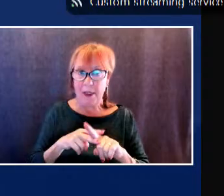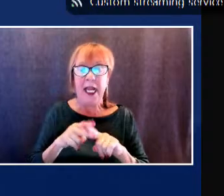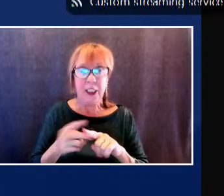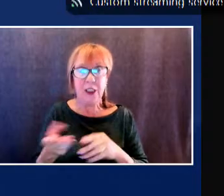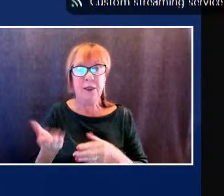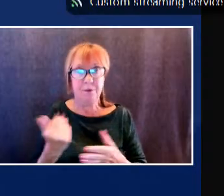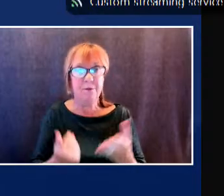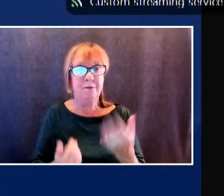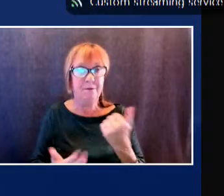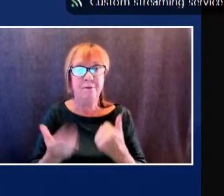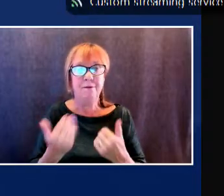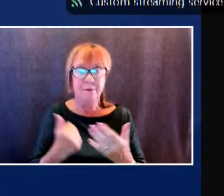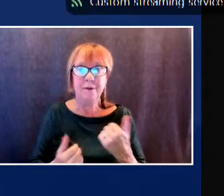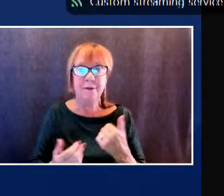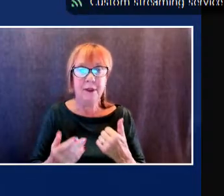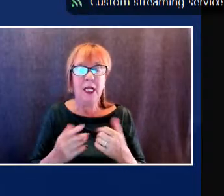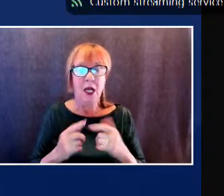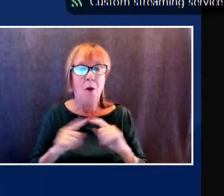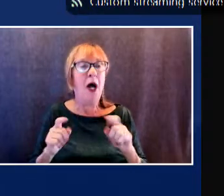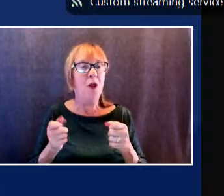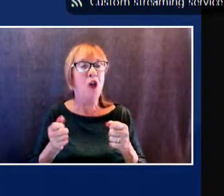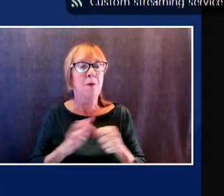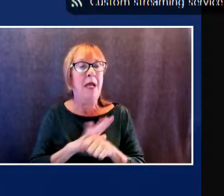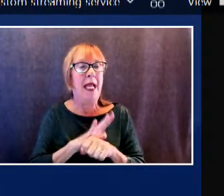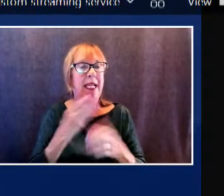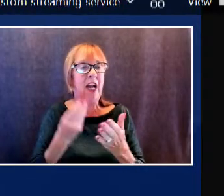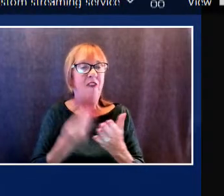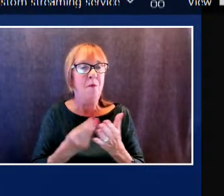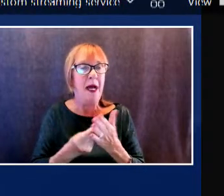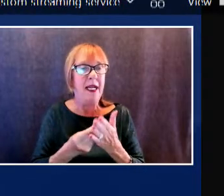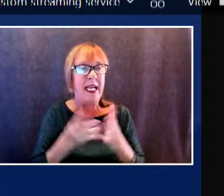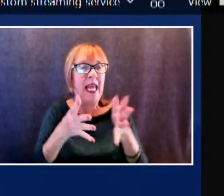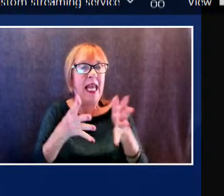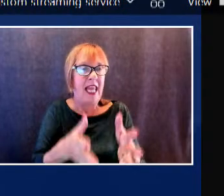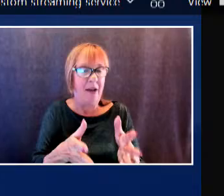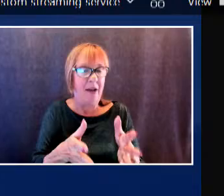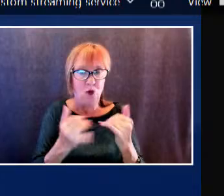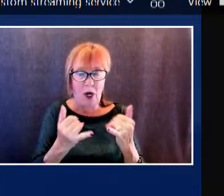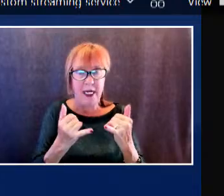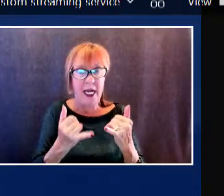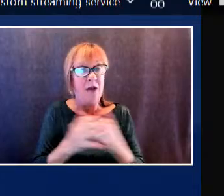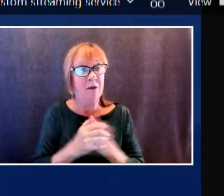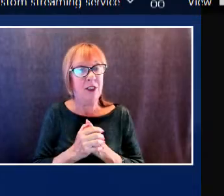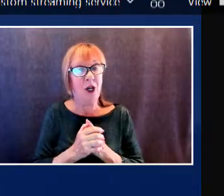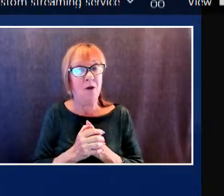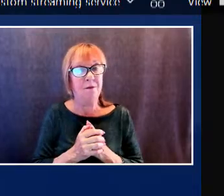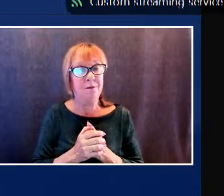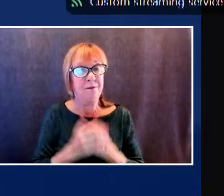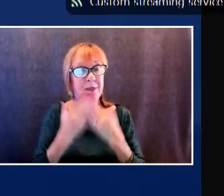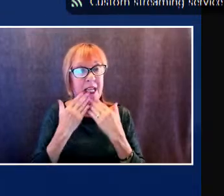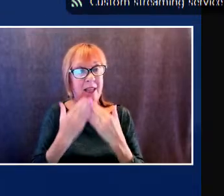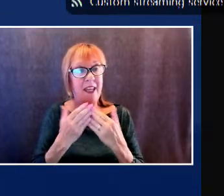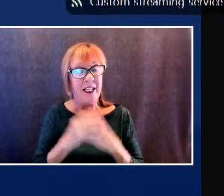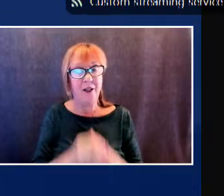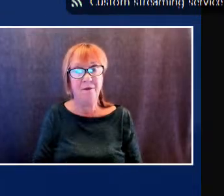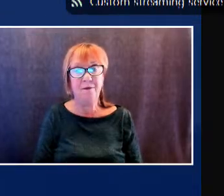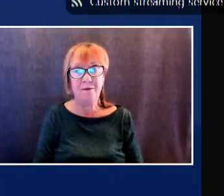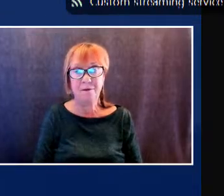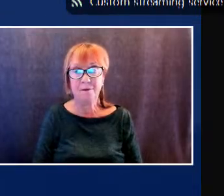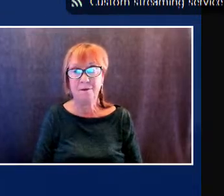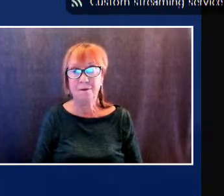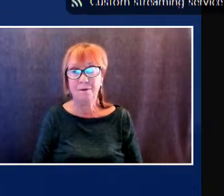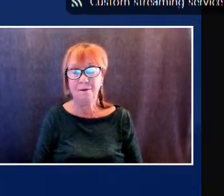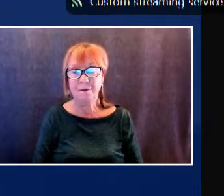there's still plenty available for anybody interested in applying. So thank you very much, and I will be happy to answer questions.